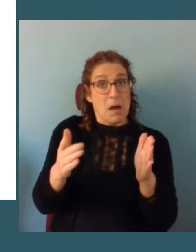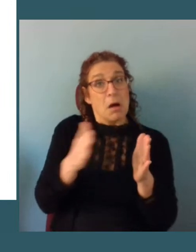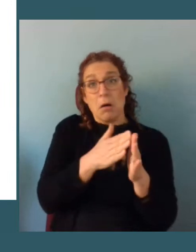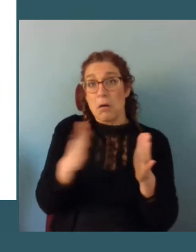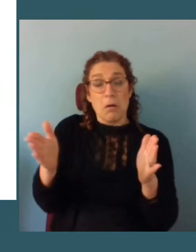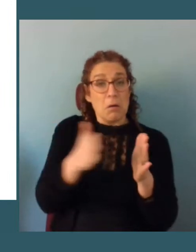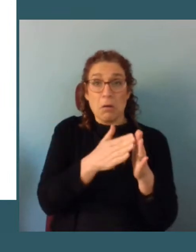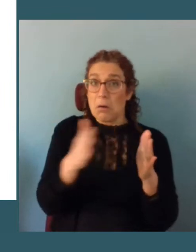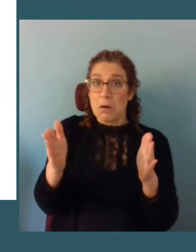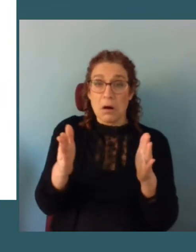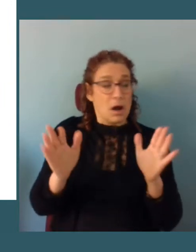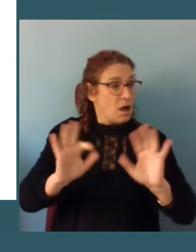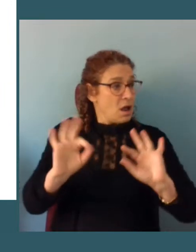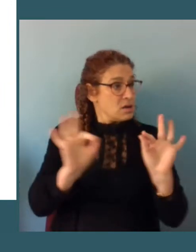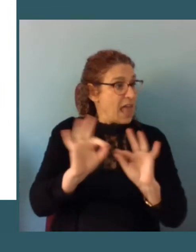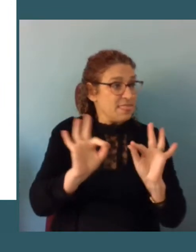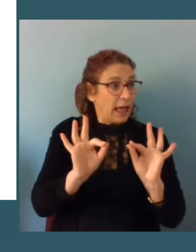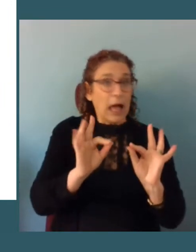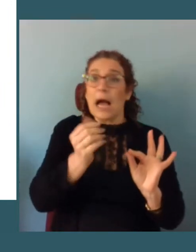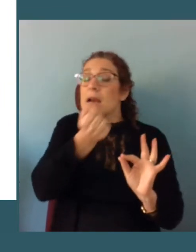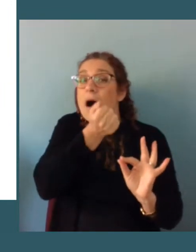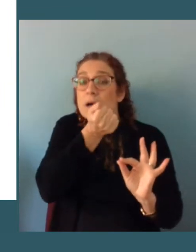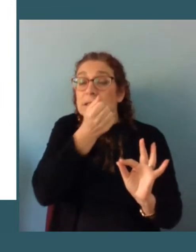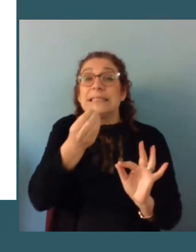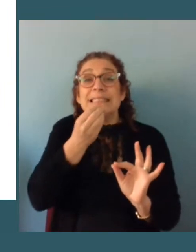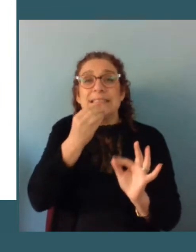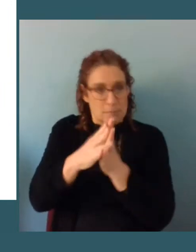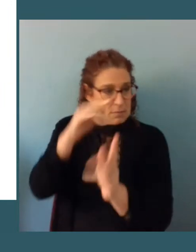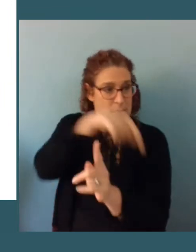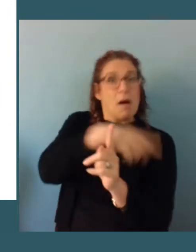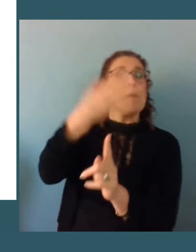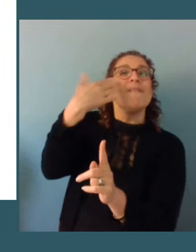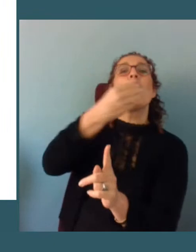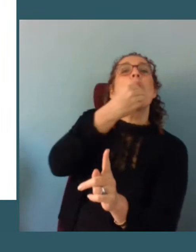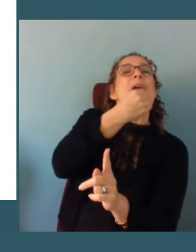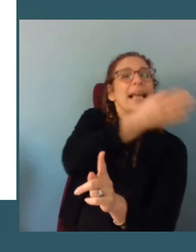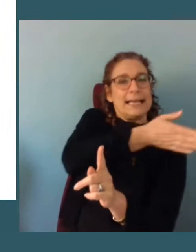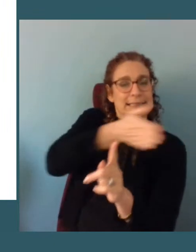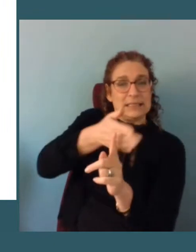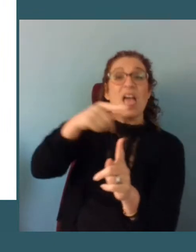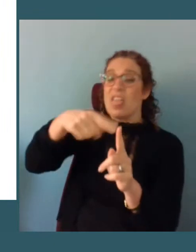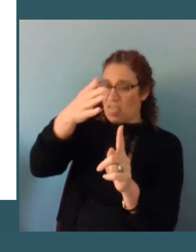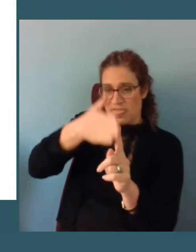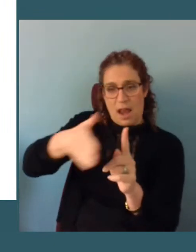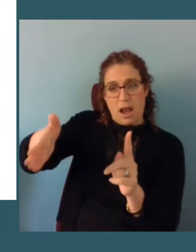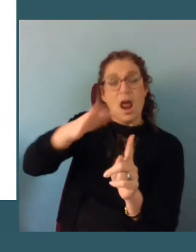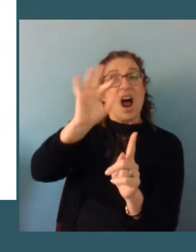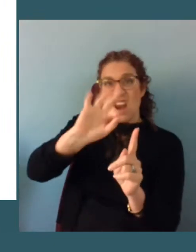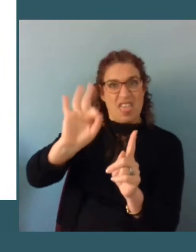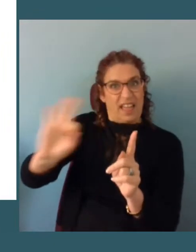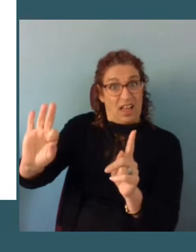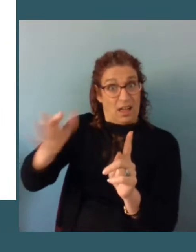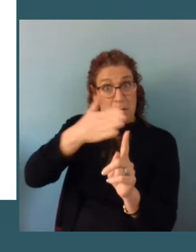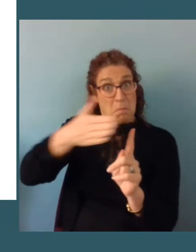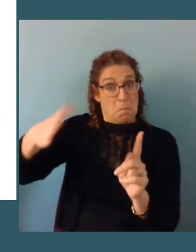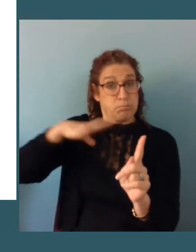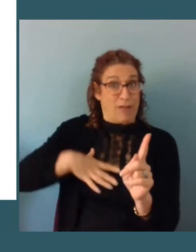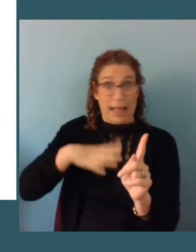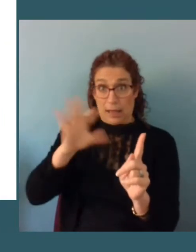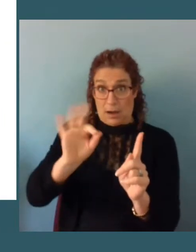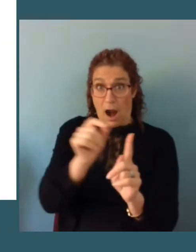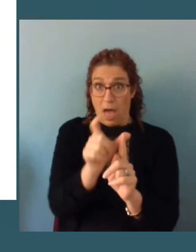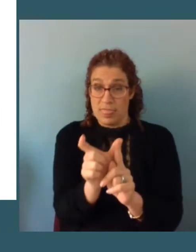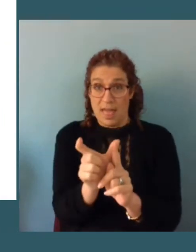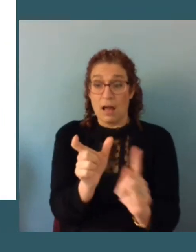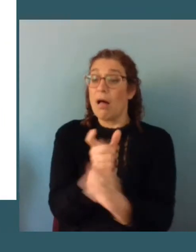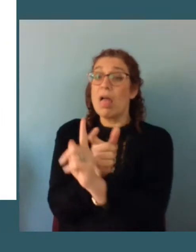nut ingestion, and then their threshold of tolerance is tested and found that they do